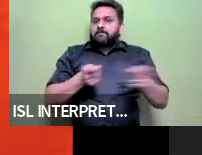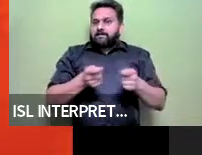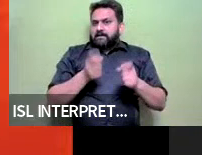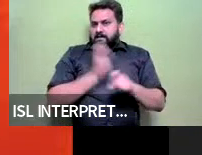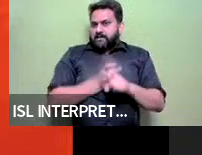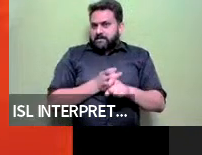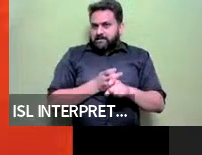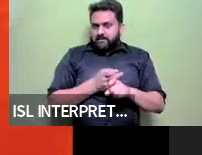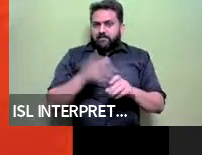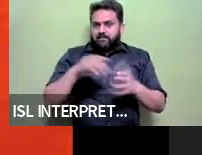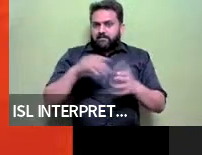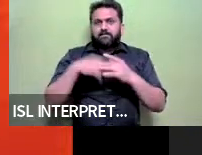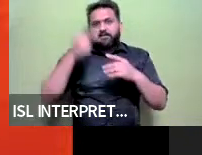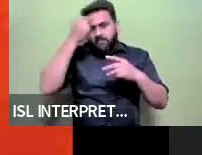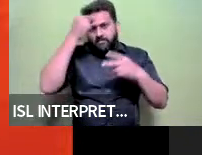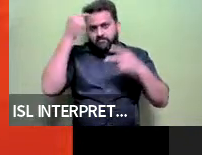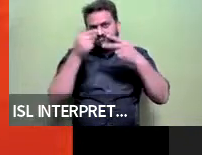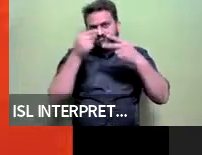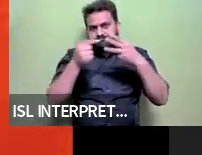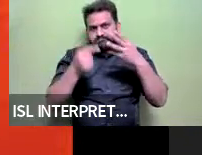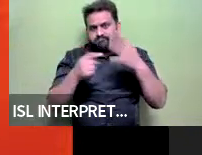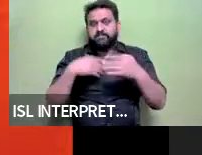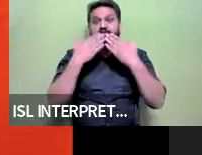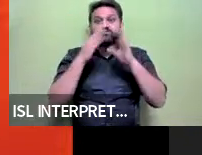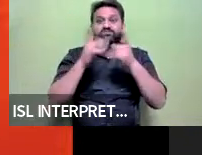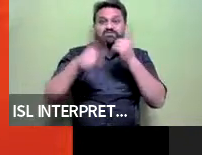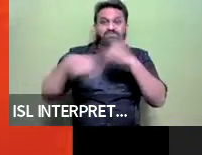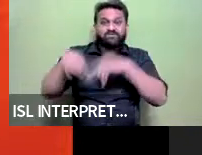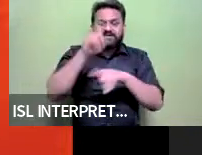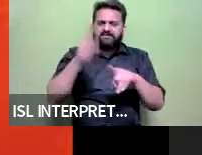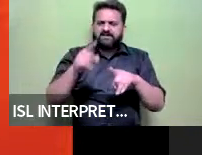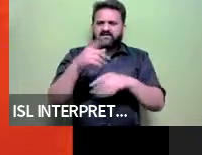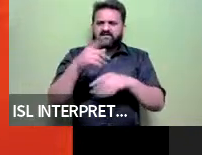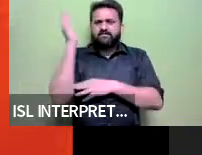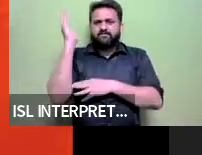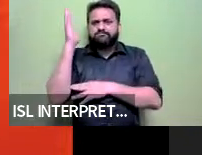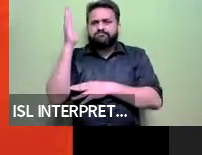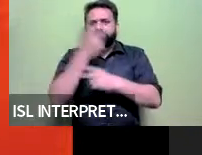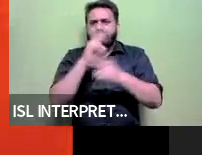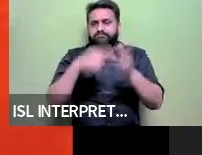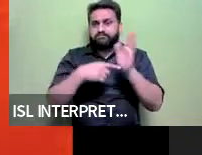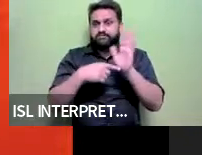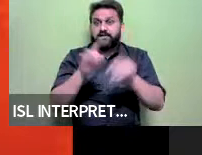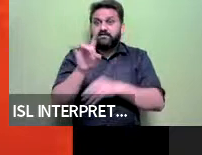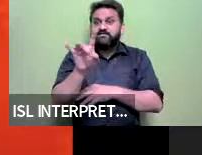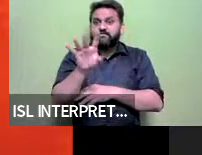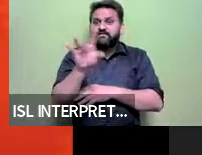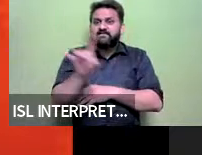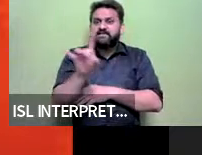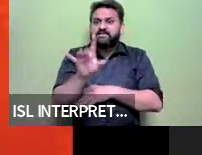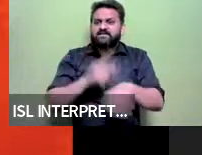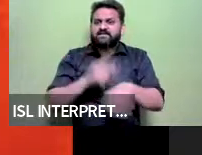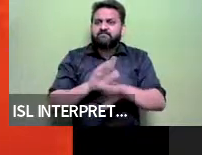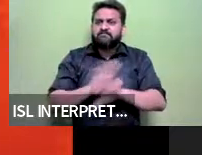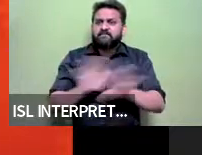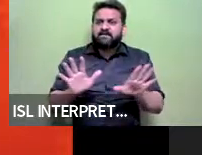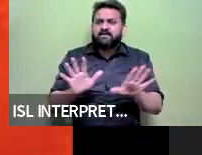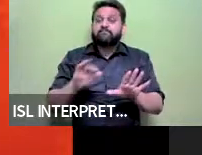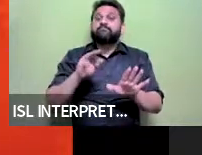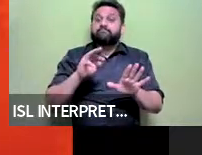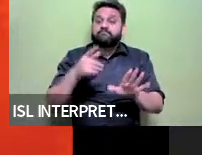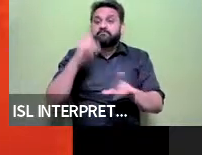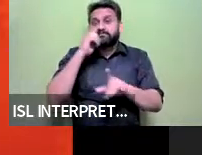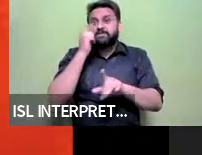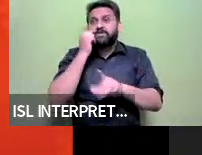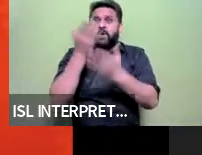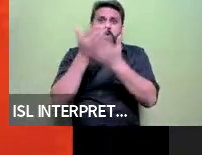have 4 issues, one student has to present 2 issues in 15 minutes time, and he will be or she